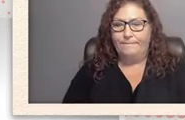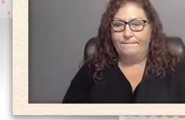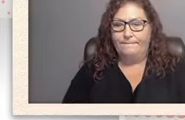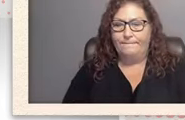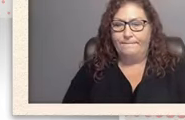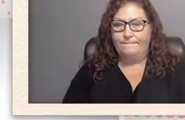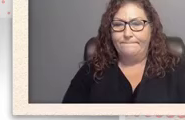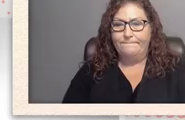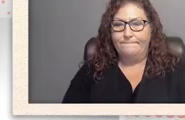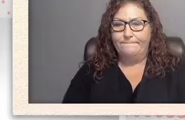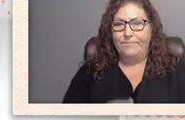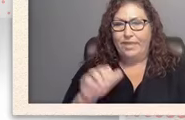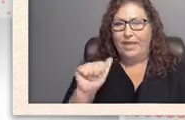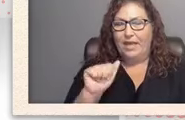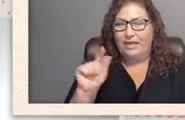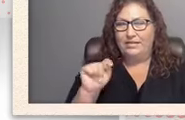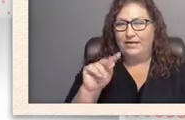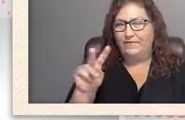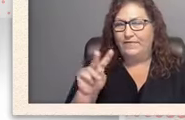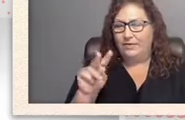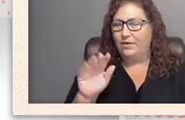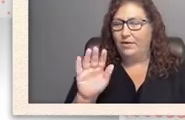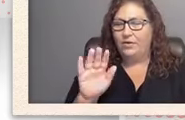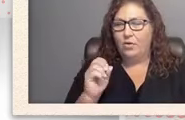ATP is